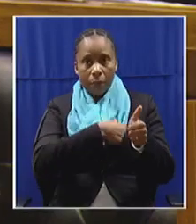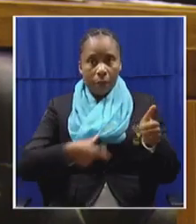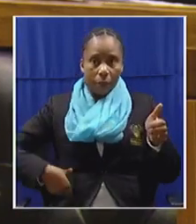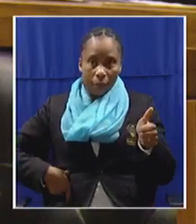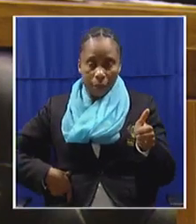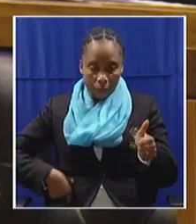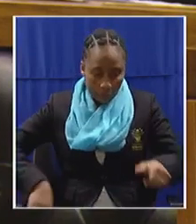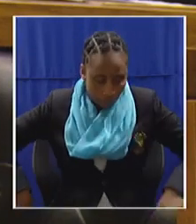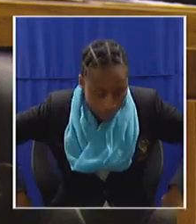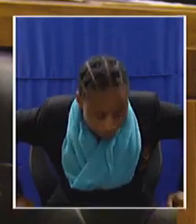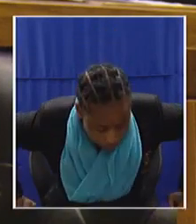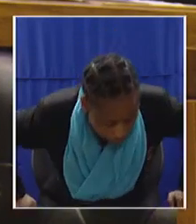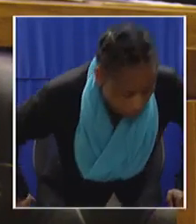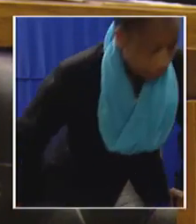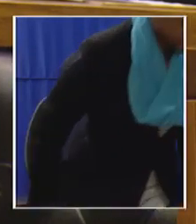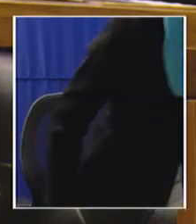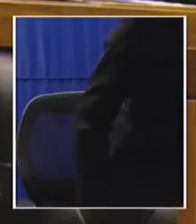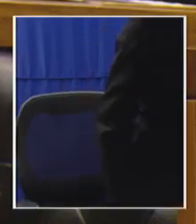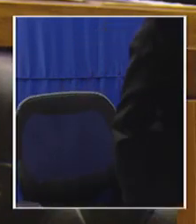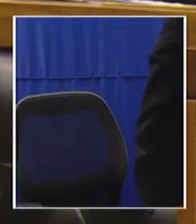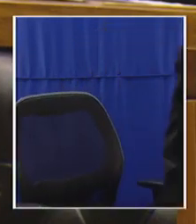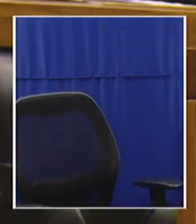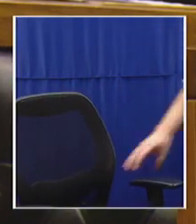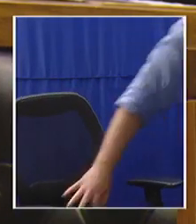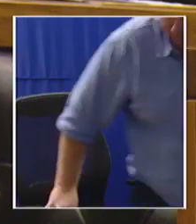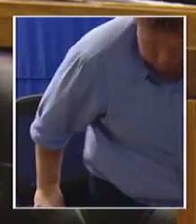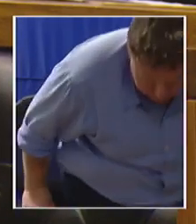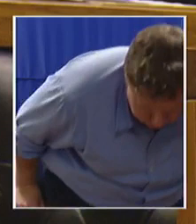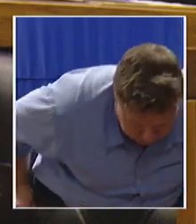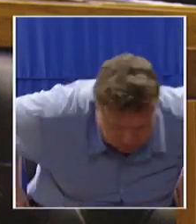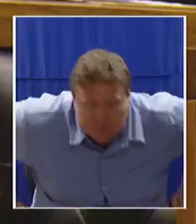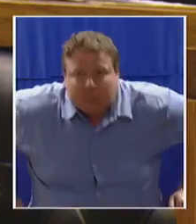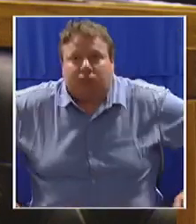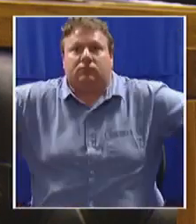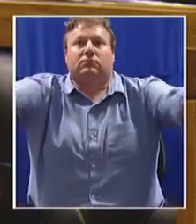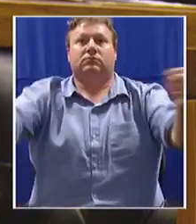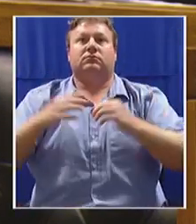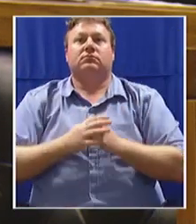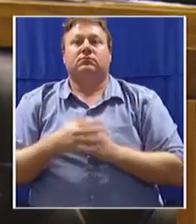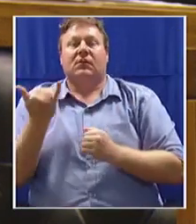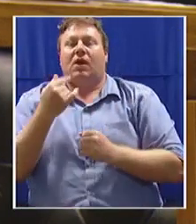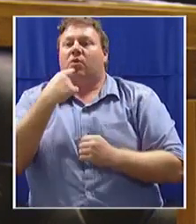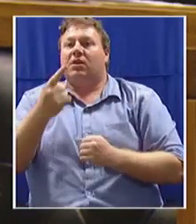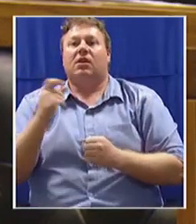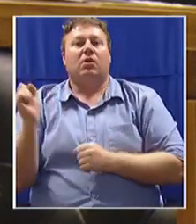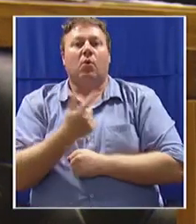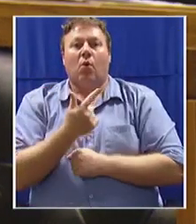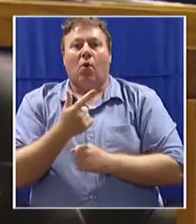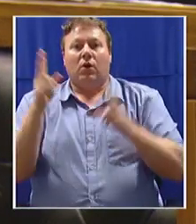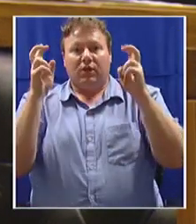said, Honourable Speaker, that all issues that have been raised by the Auditor General are on our radar